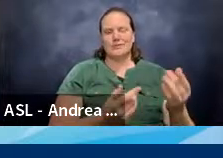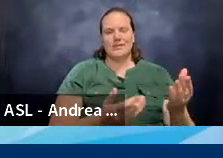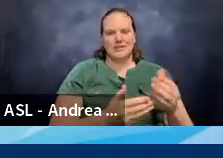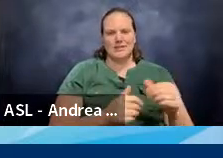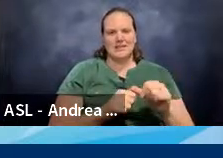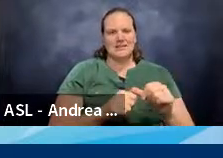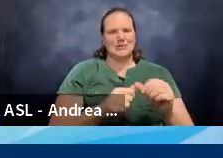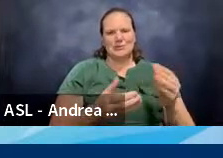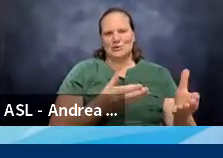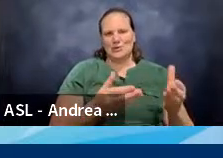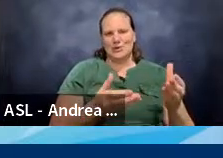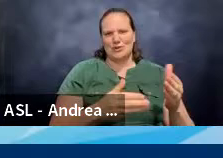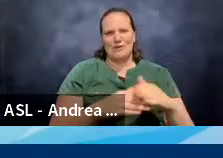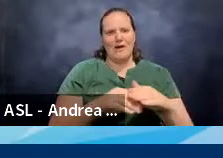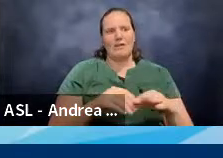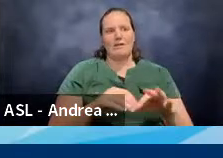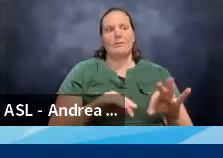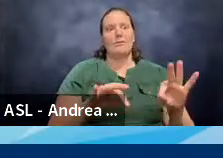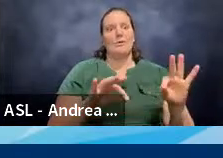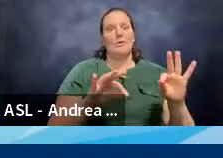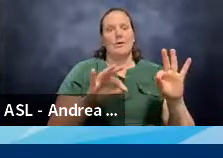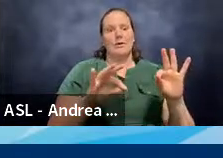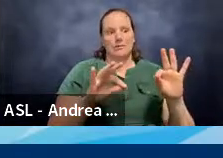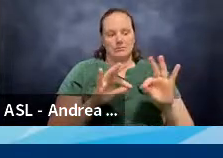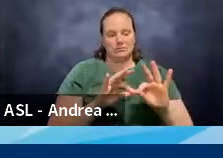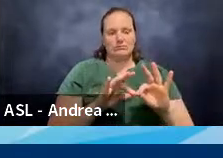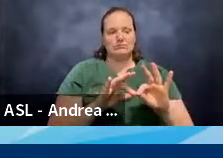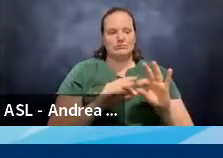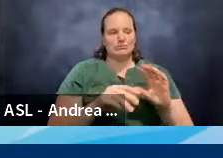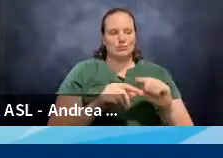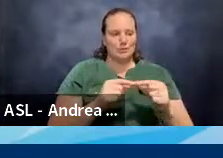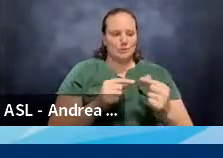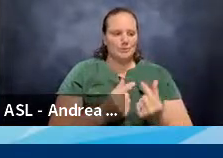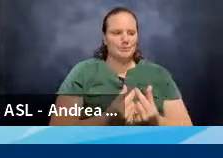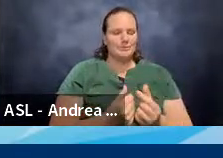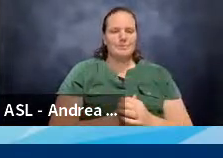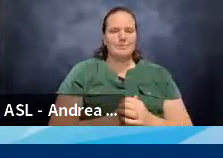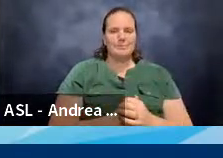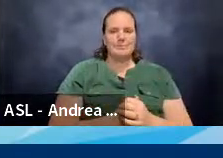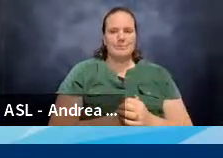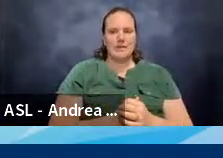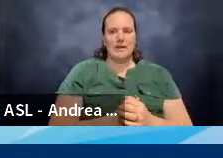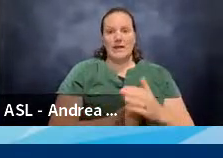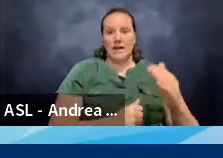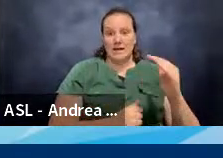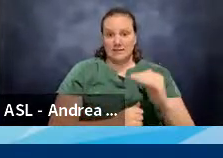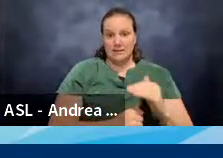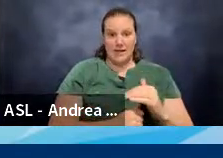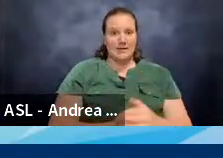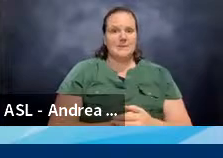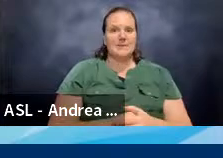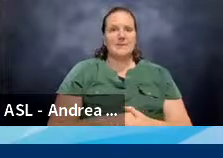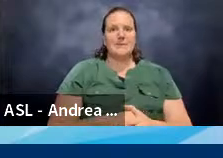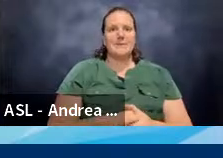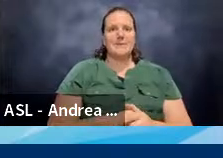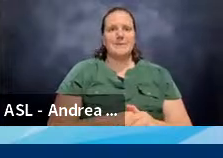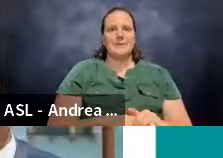continue to serve on this important body. So let's go to the next slide.